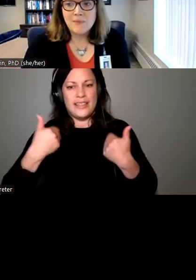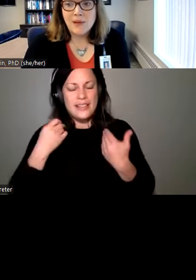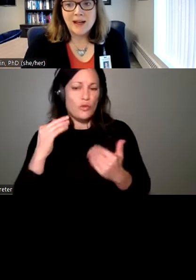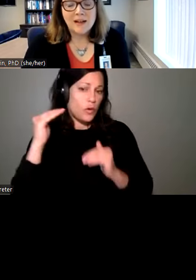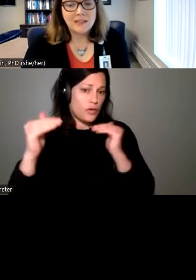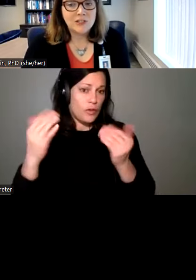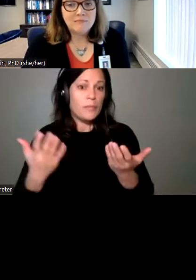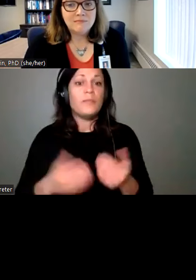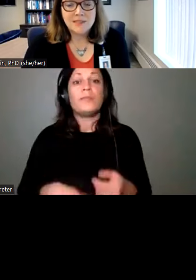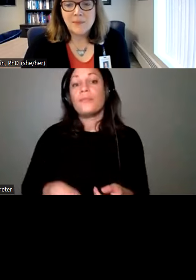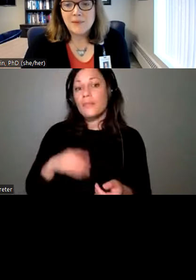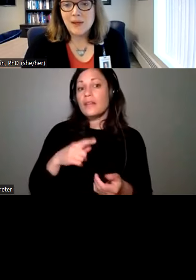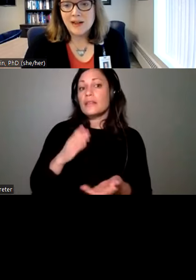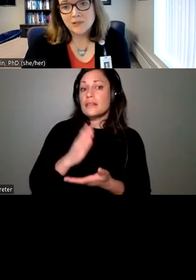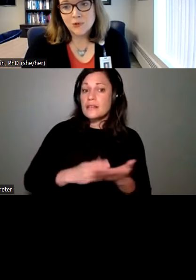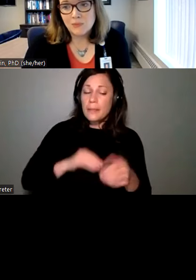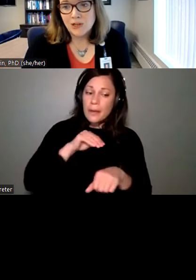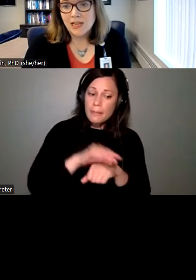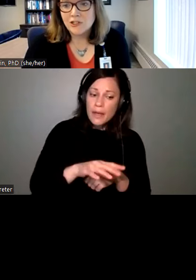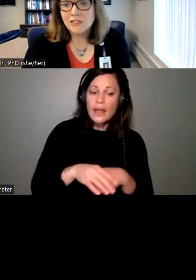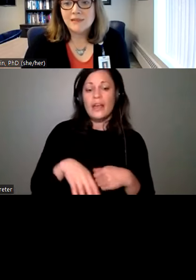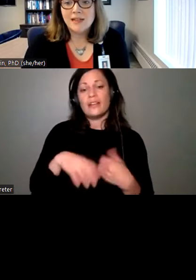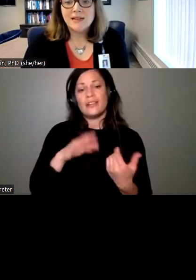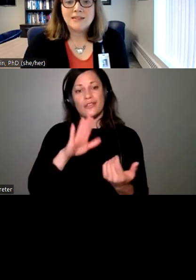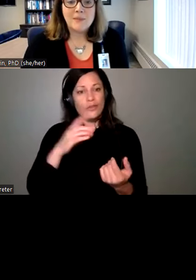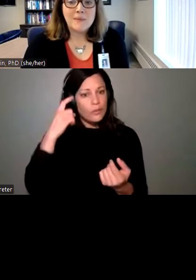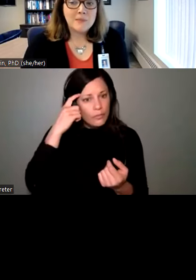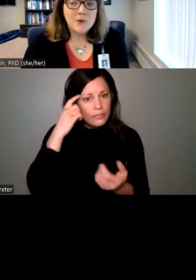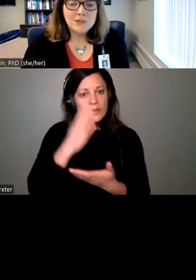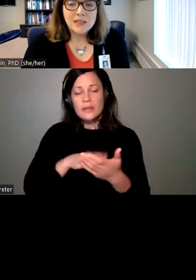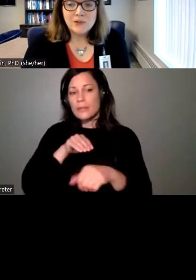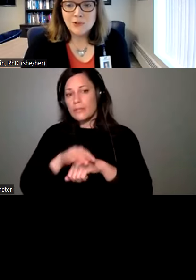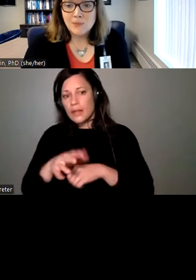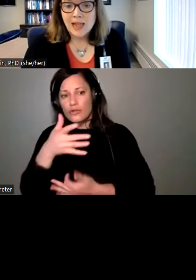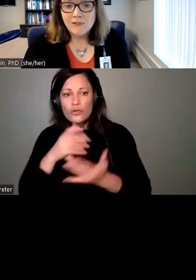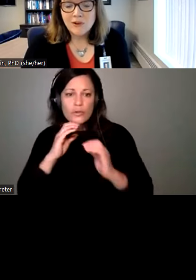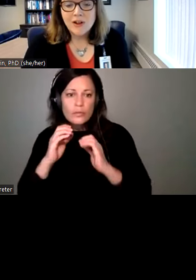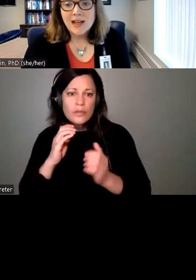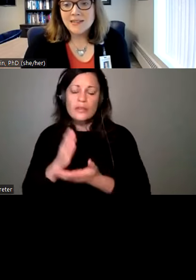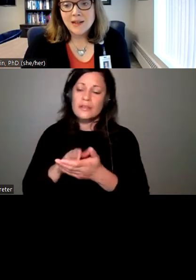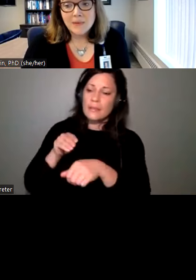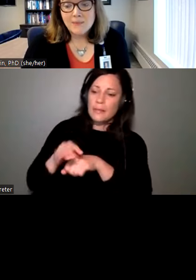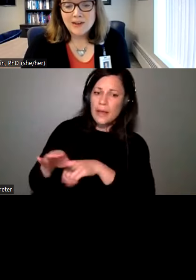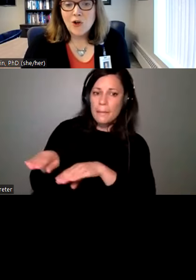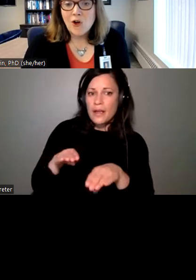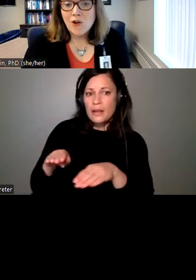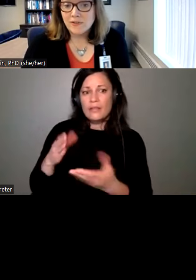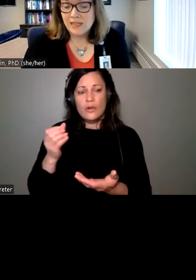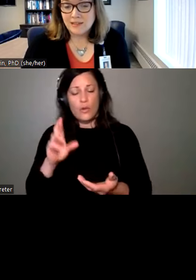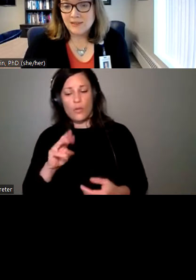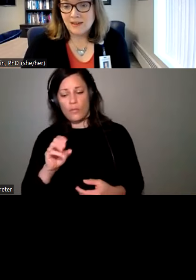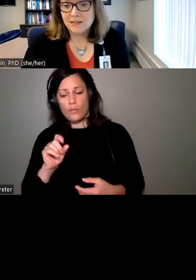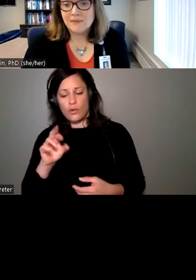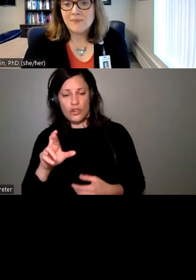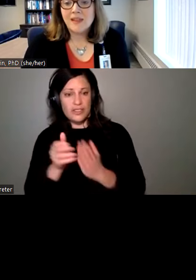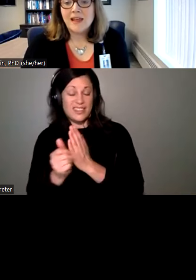some impact cognition, some impact social communication, some impact motor skills or behavior, and some impact all of